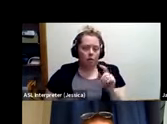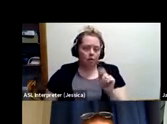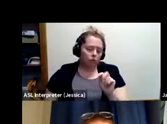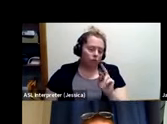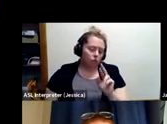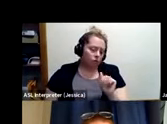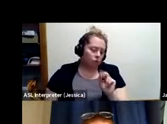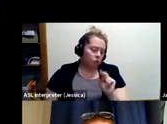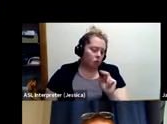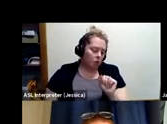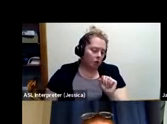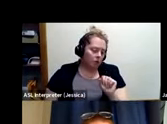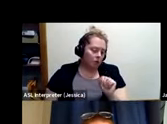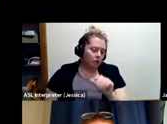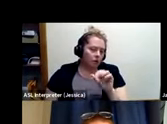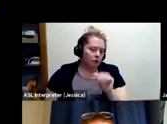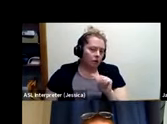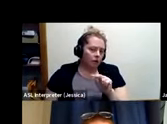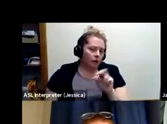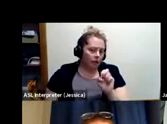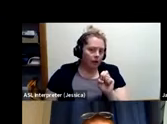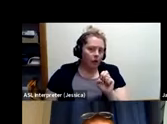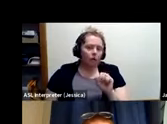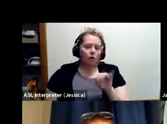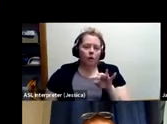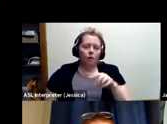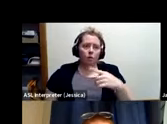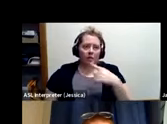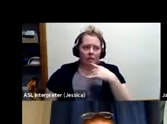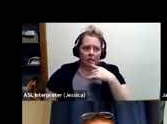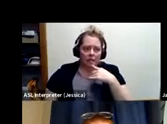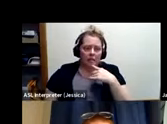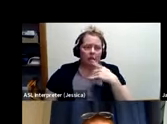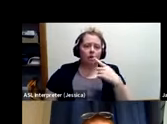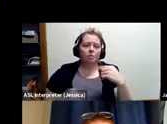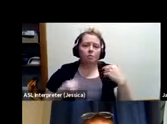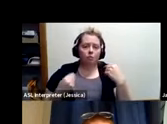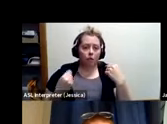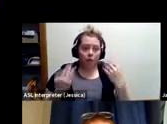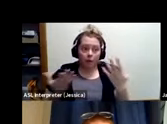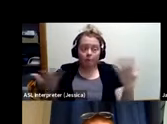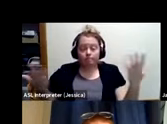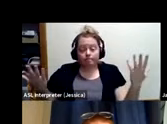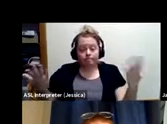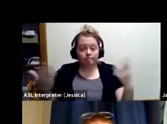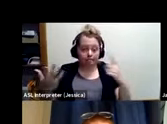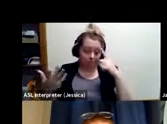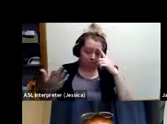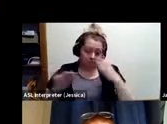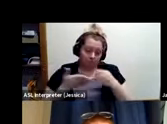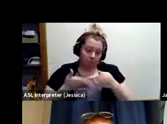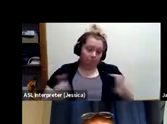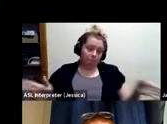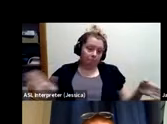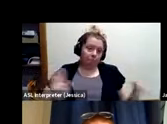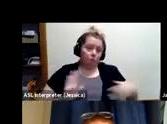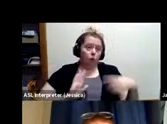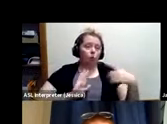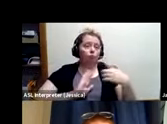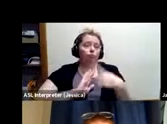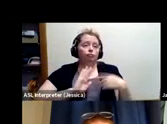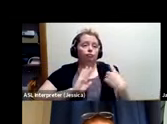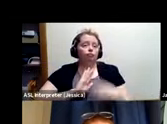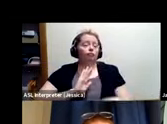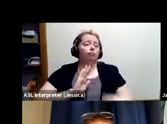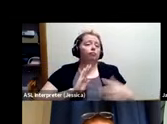and you're not doing it correctly, be open to accountability and be open to having conversations with the